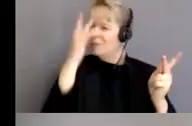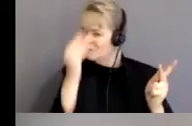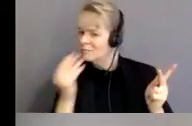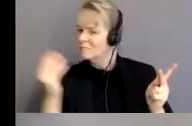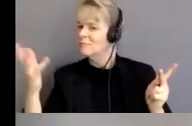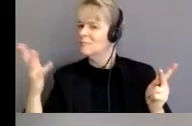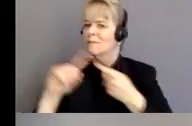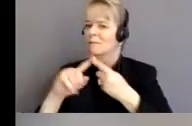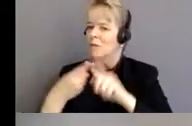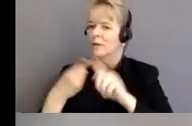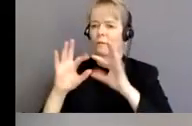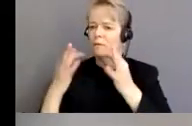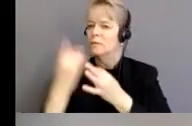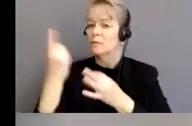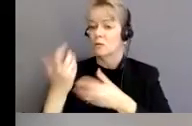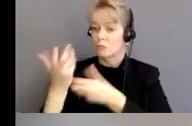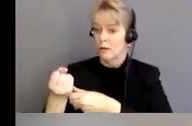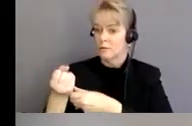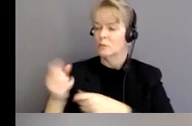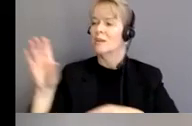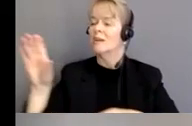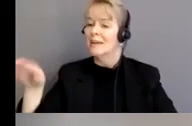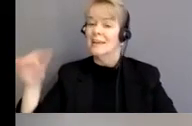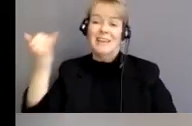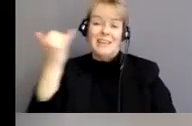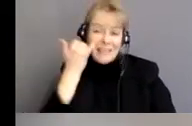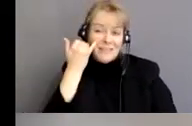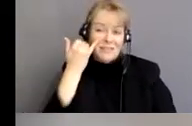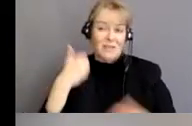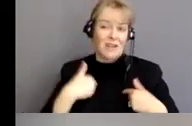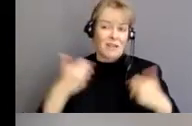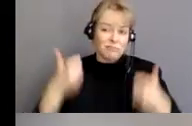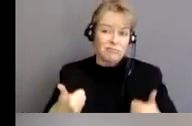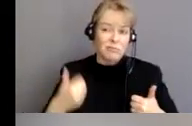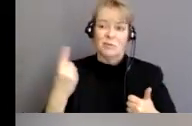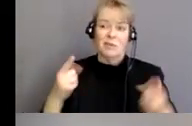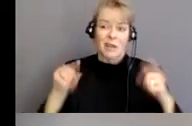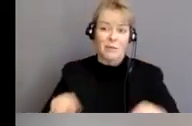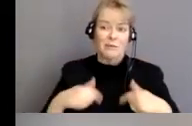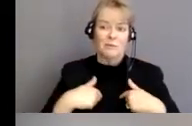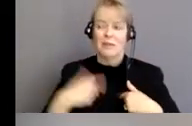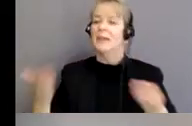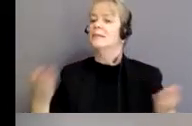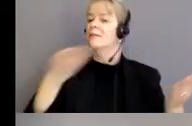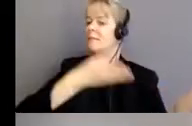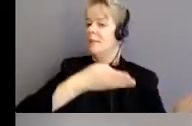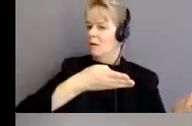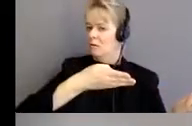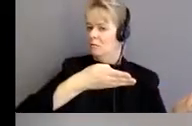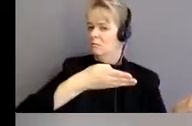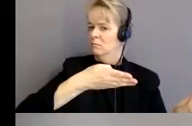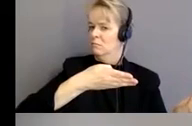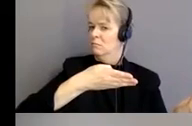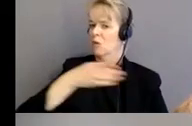needed to step in and get access to this information on your behalf, it is readily available. Okay, so these are some of the things that you can